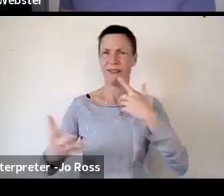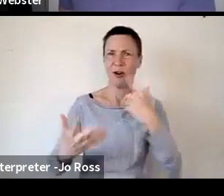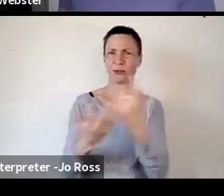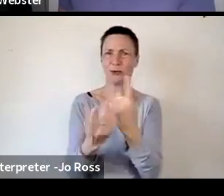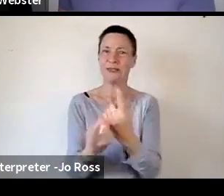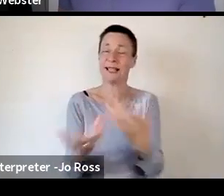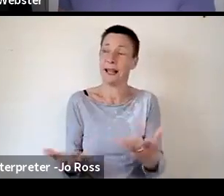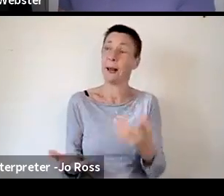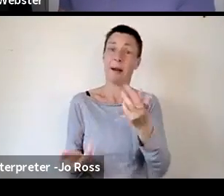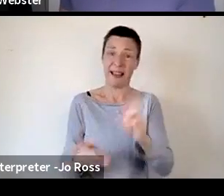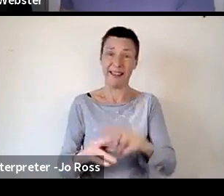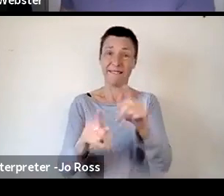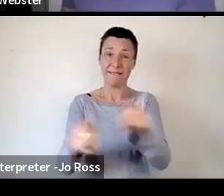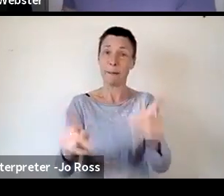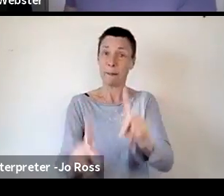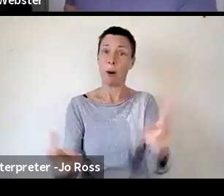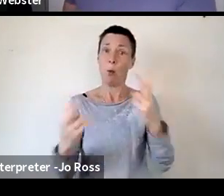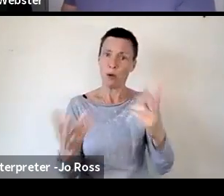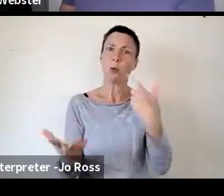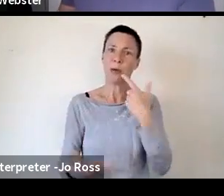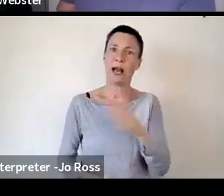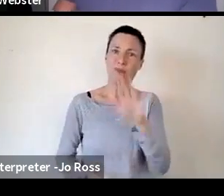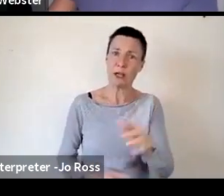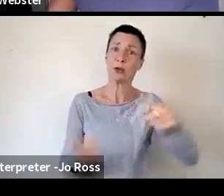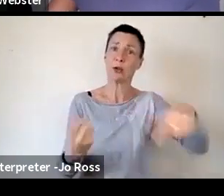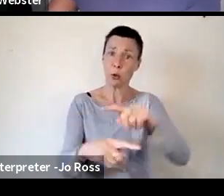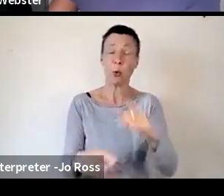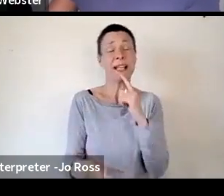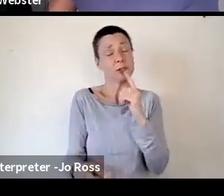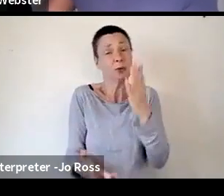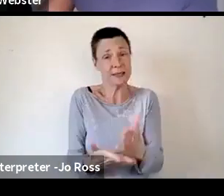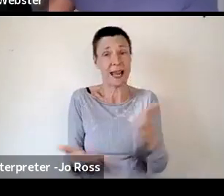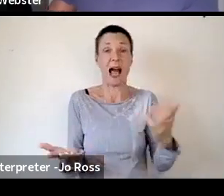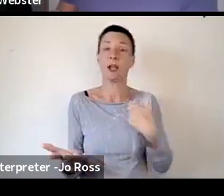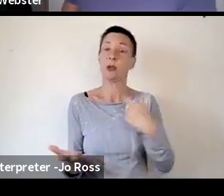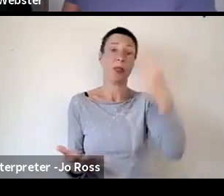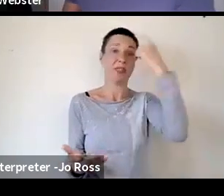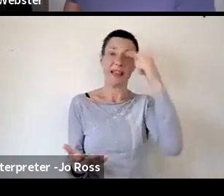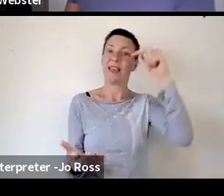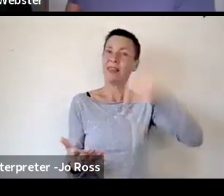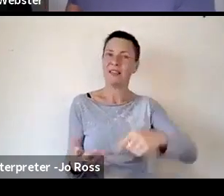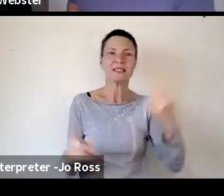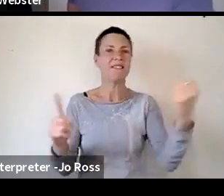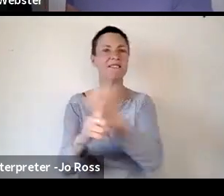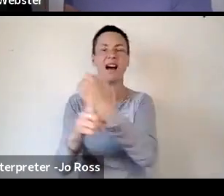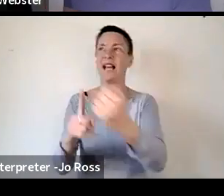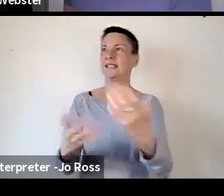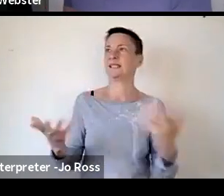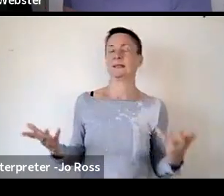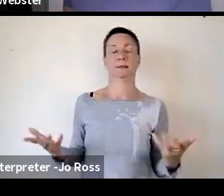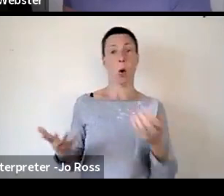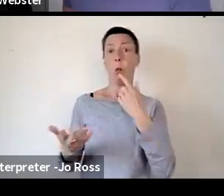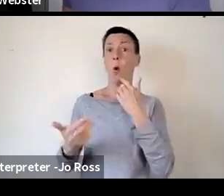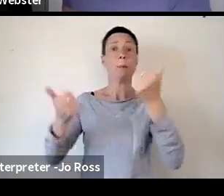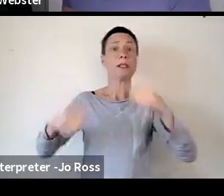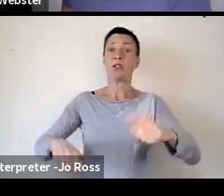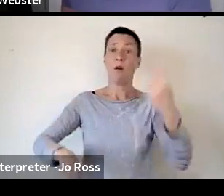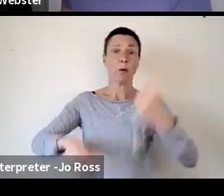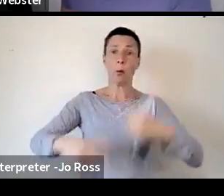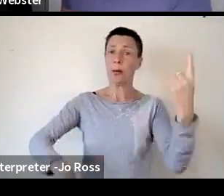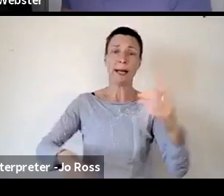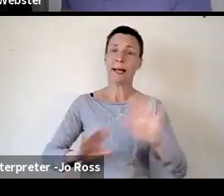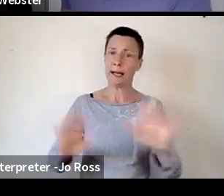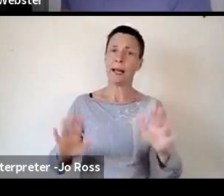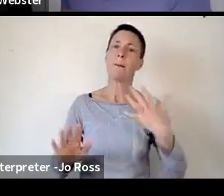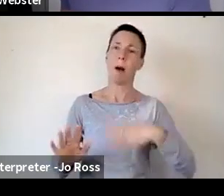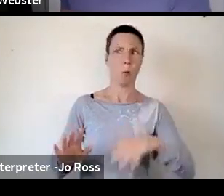people who are listening, you know, if we can reassure them, it is to say that I just don't think this fight is, you know, it's not going to be solved anytime soon, but